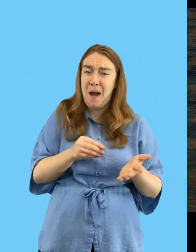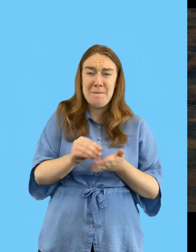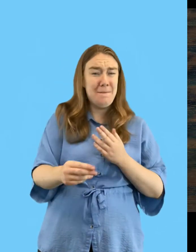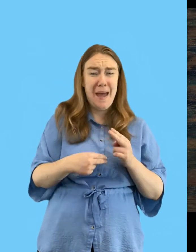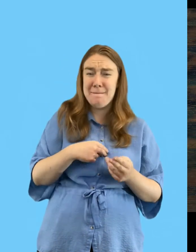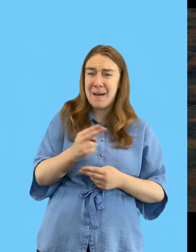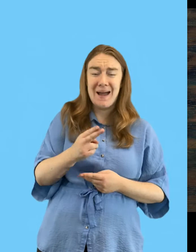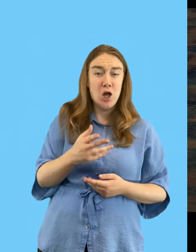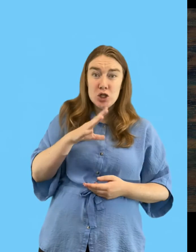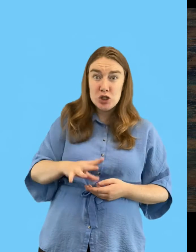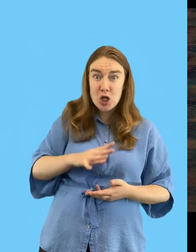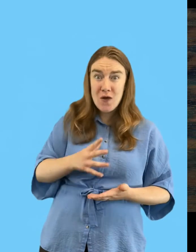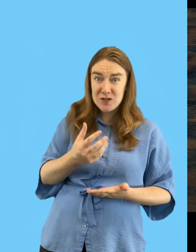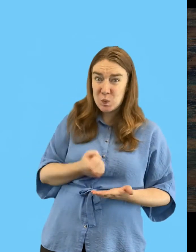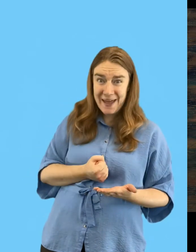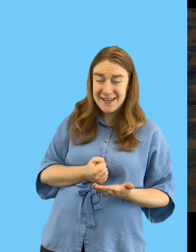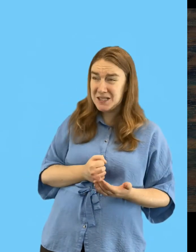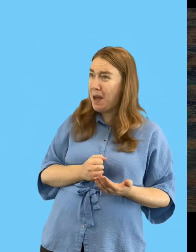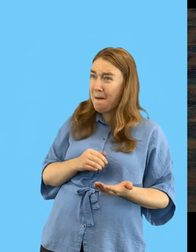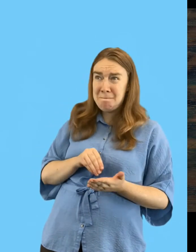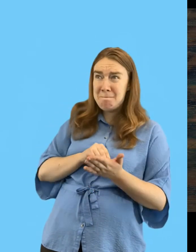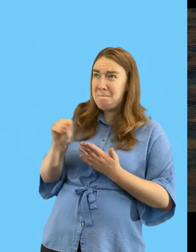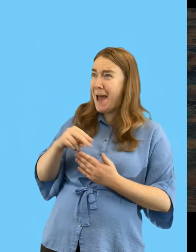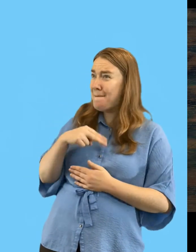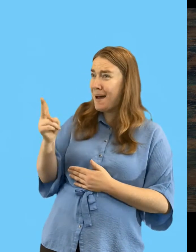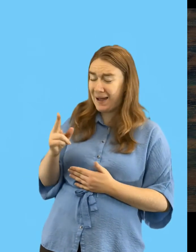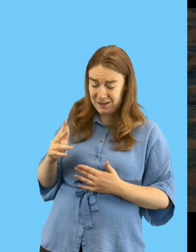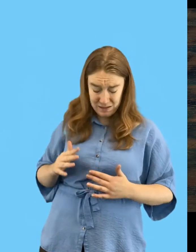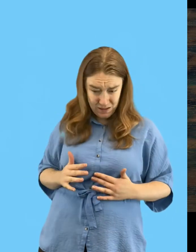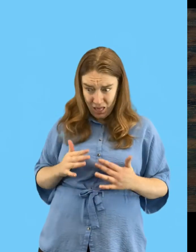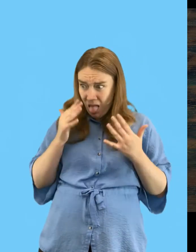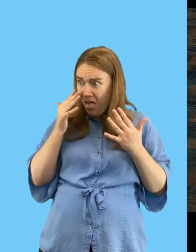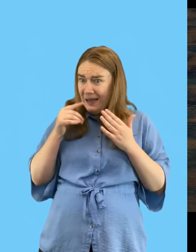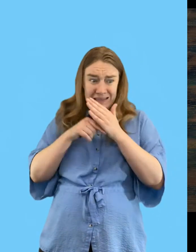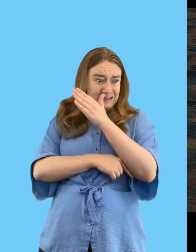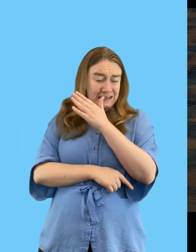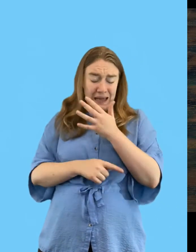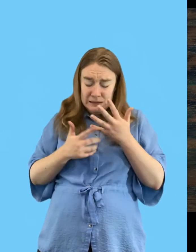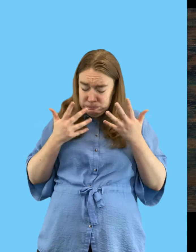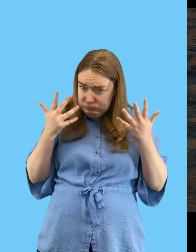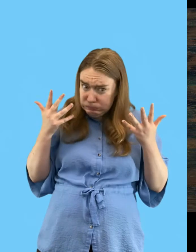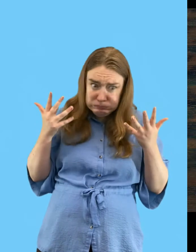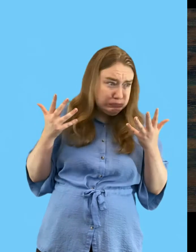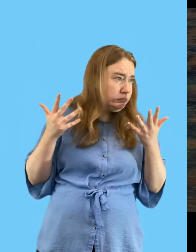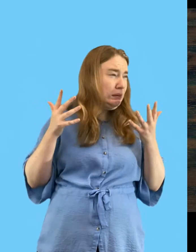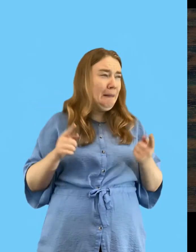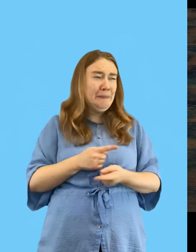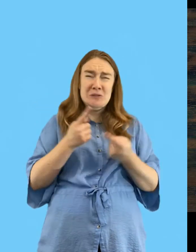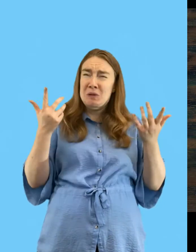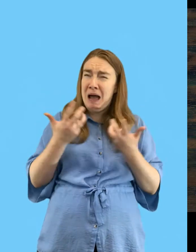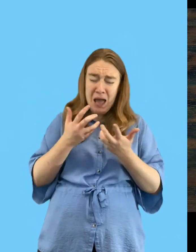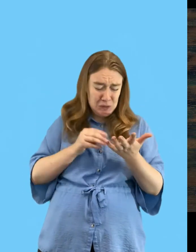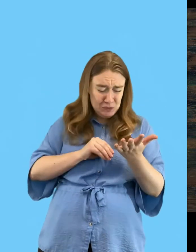on a servant's wage. He's up to his eyeballs in debt, up to his ears in arrears, and he